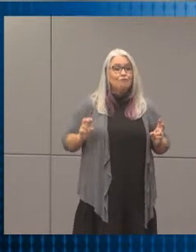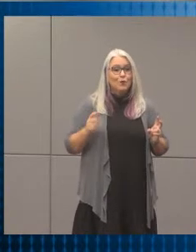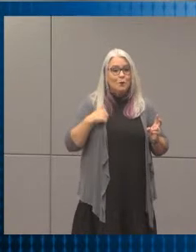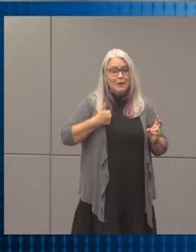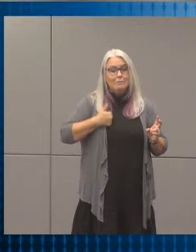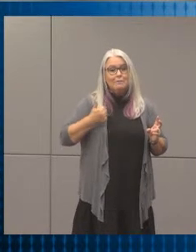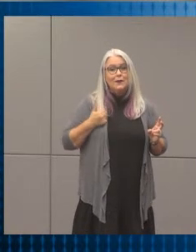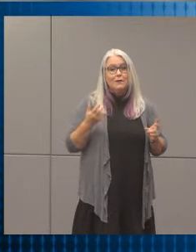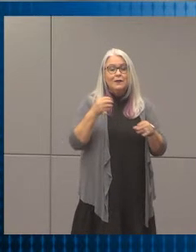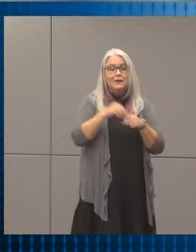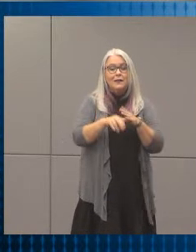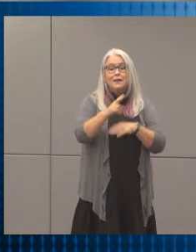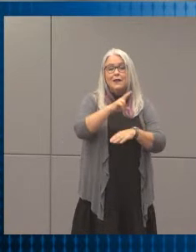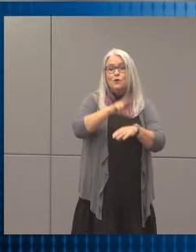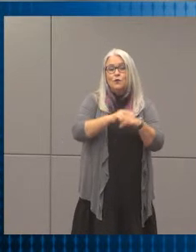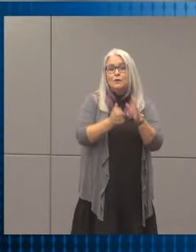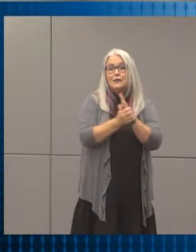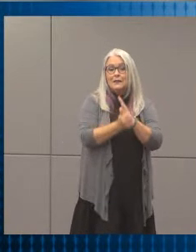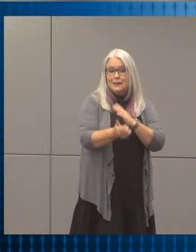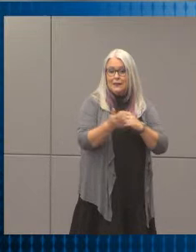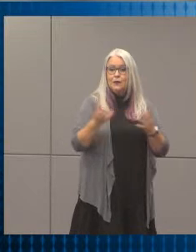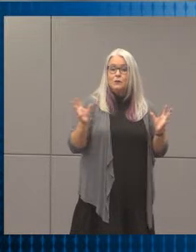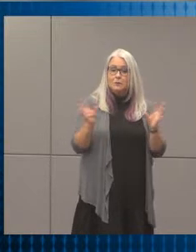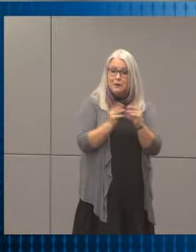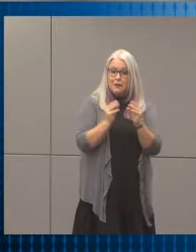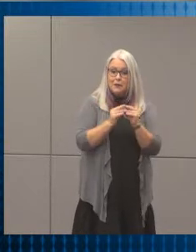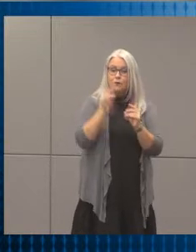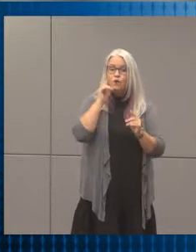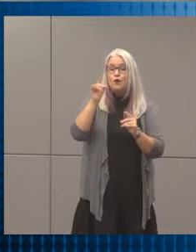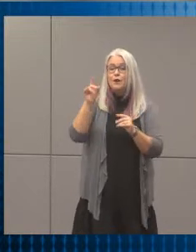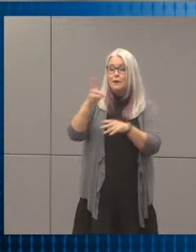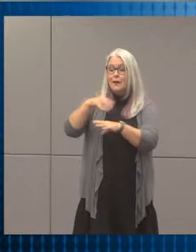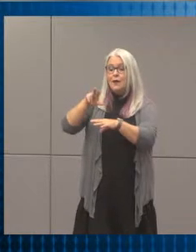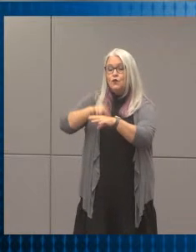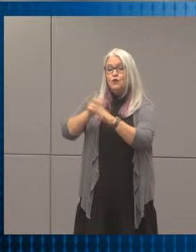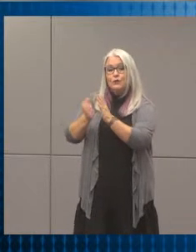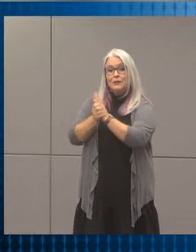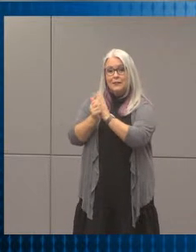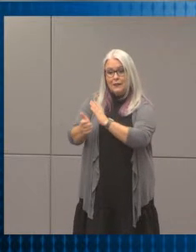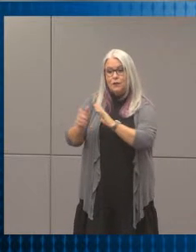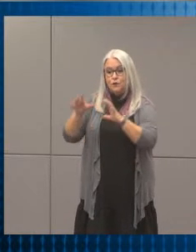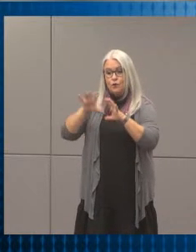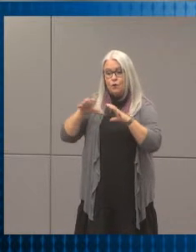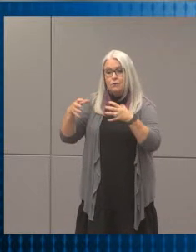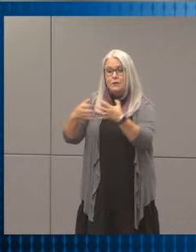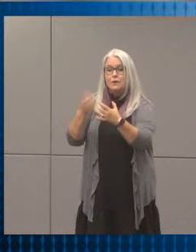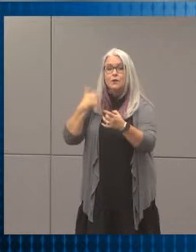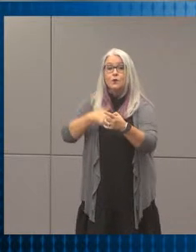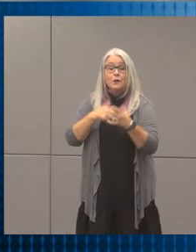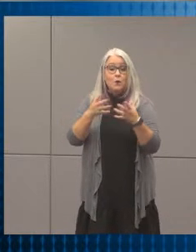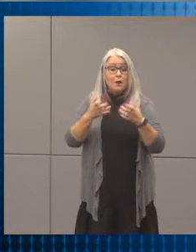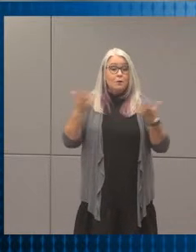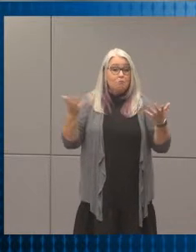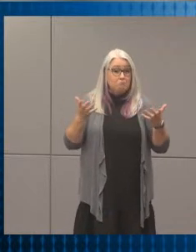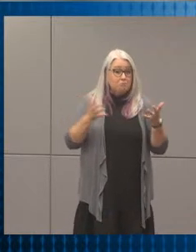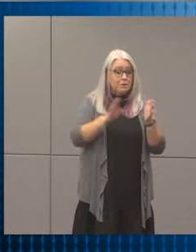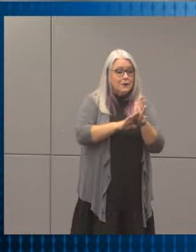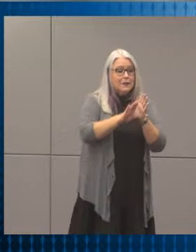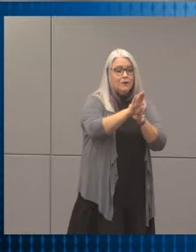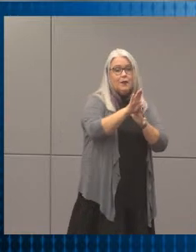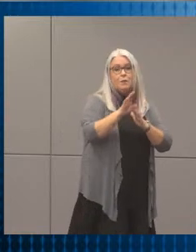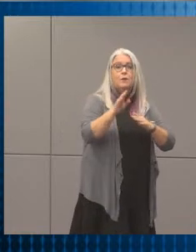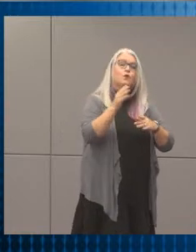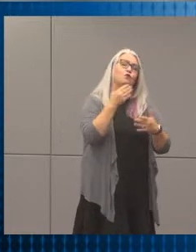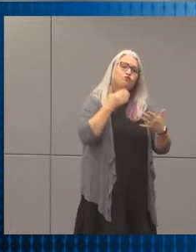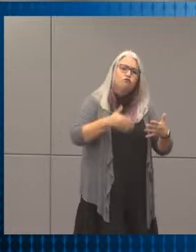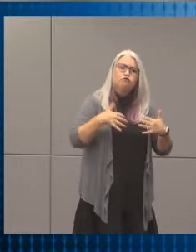National Skills Summit this year, hosted by the National Skills Coalition. The focus of our panel was on developing quality training